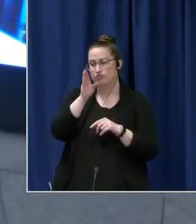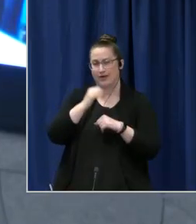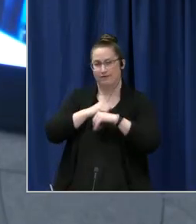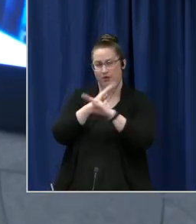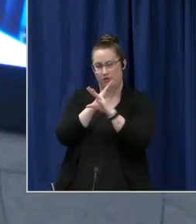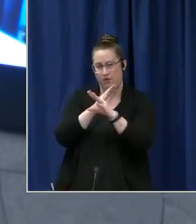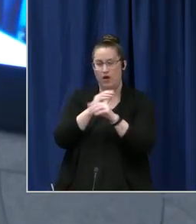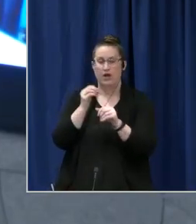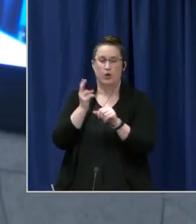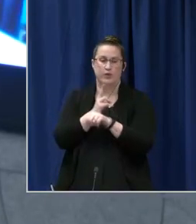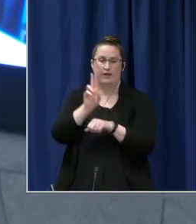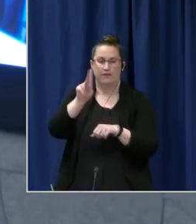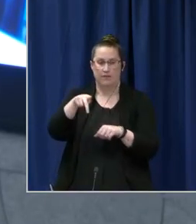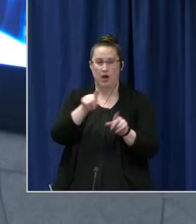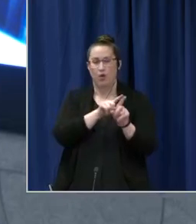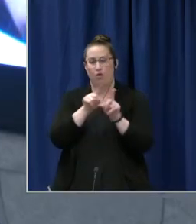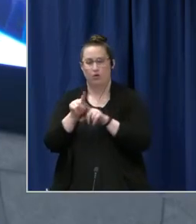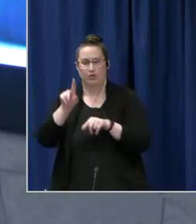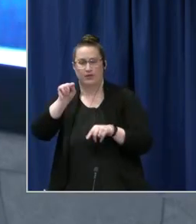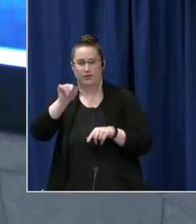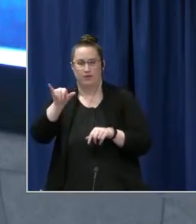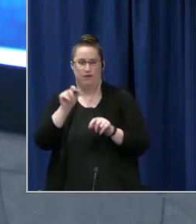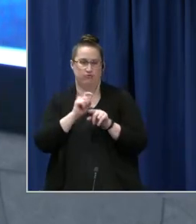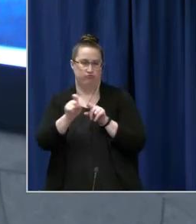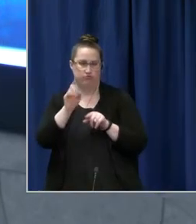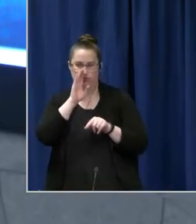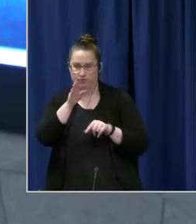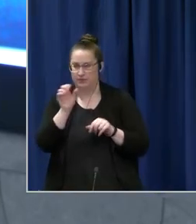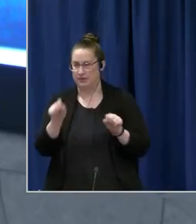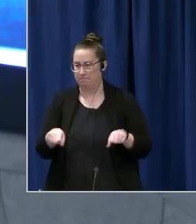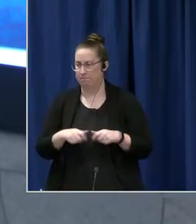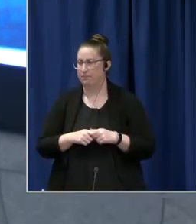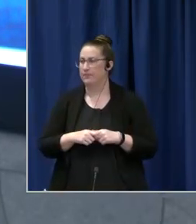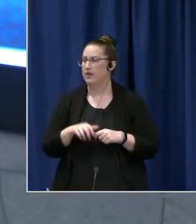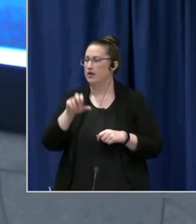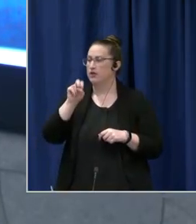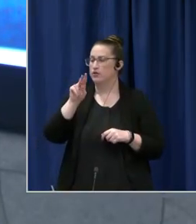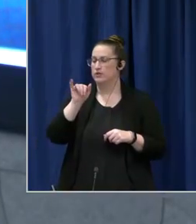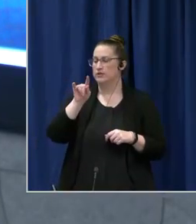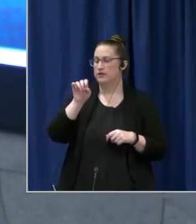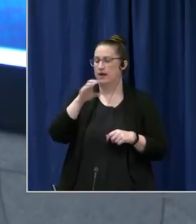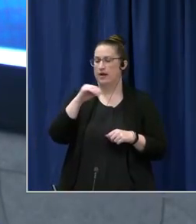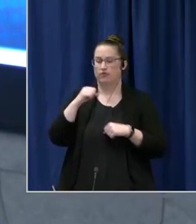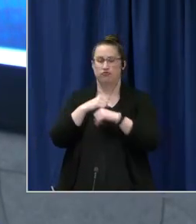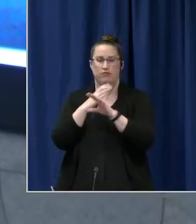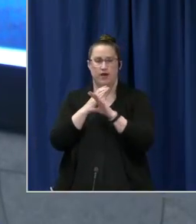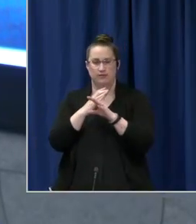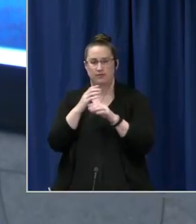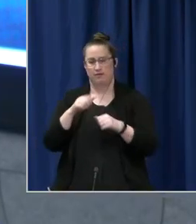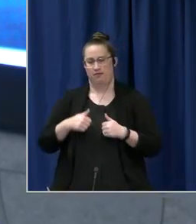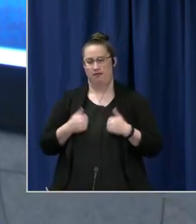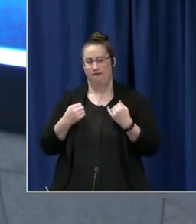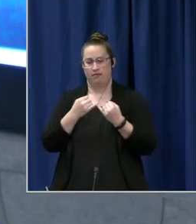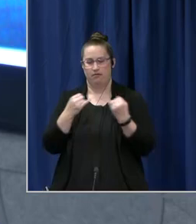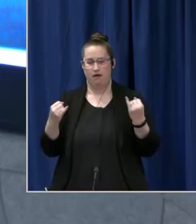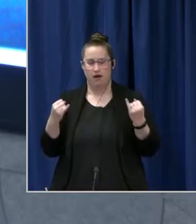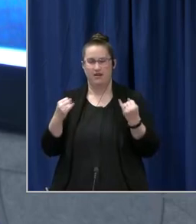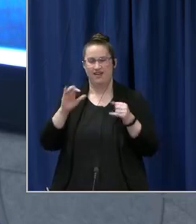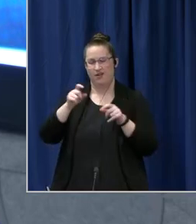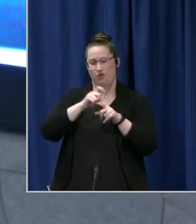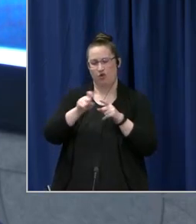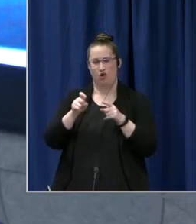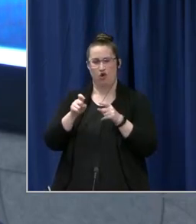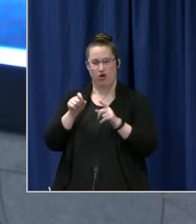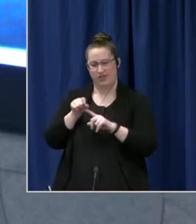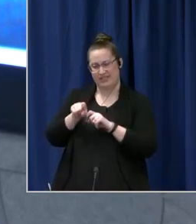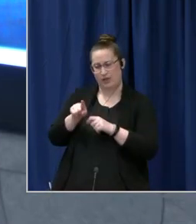or also a TTY. The Suicide and Crisis Lifeline states that calls are sent to the closest crisis